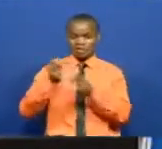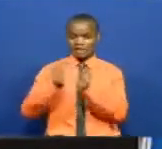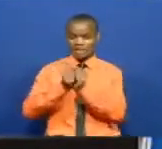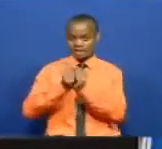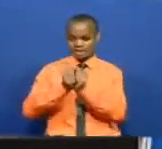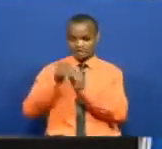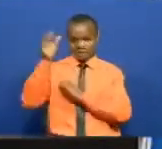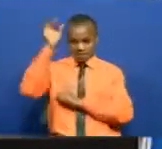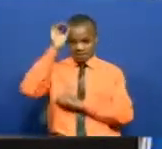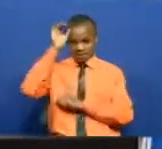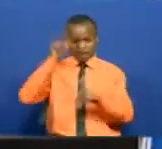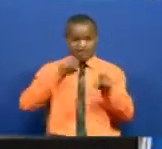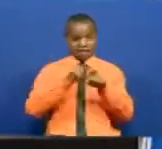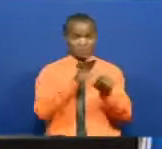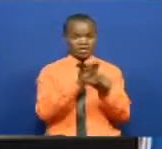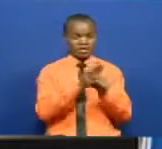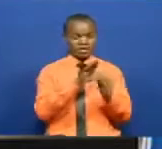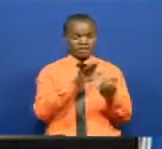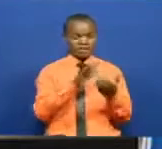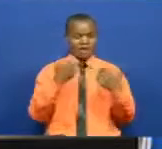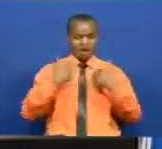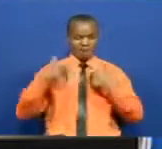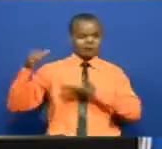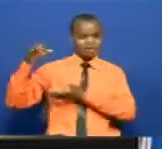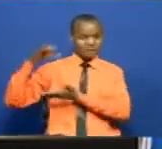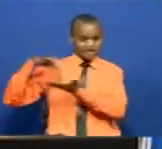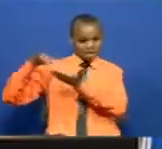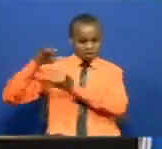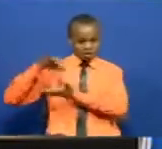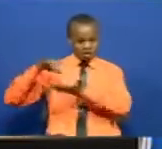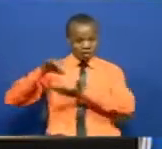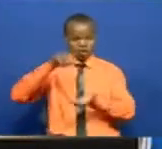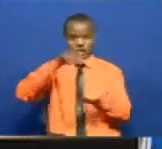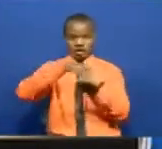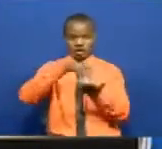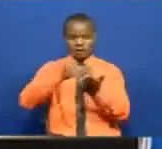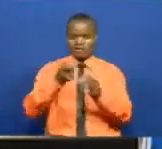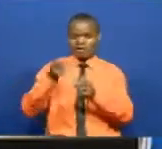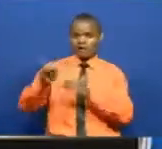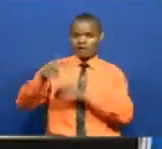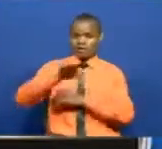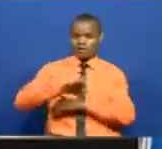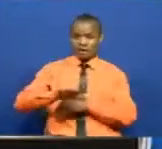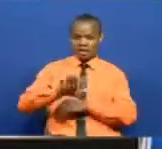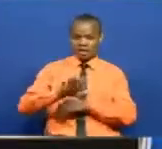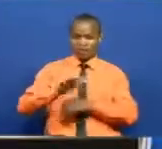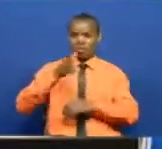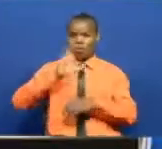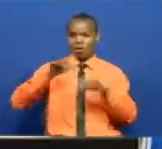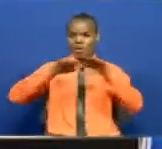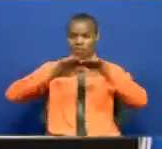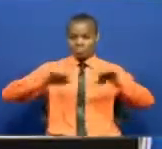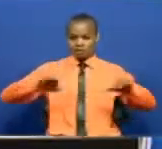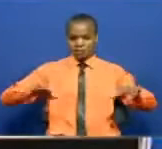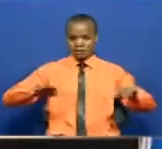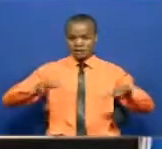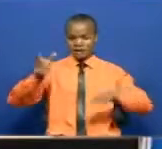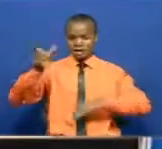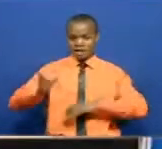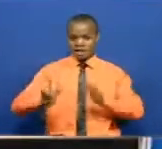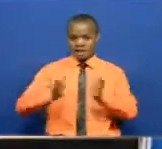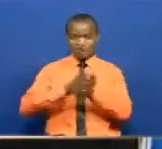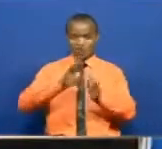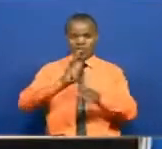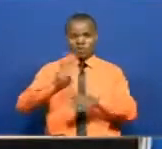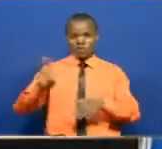of the country have been covered with partly cloudy conditions, save for a few areas over the Lake Basin region and western parts of the